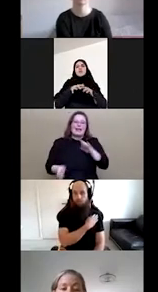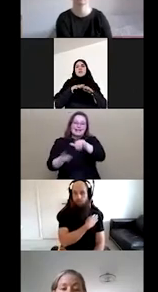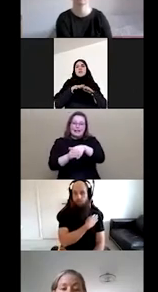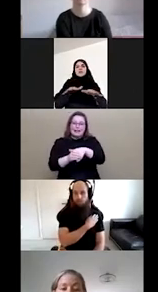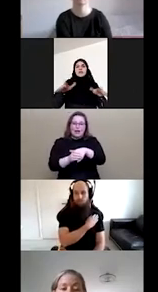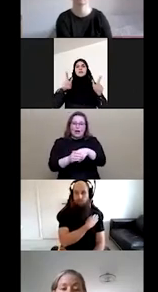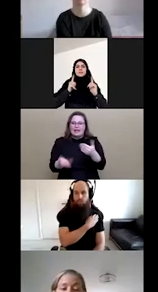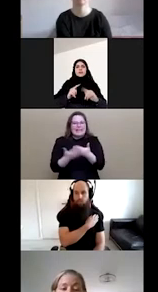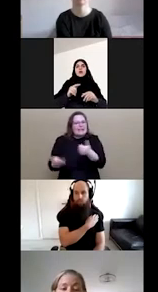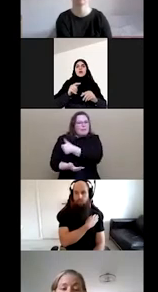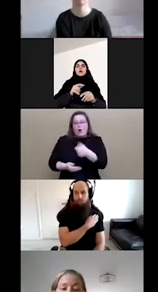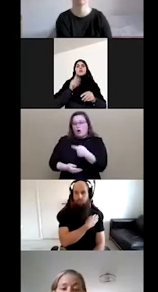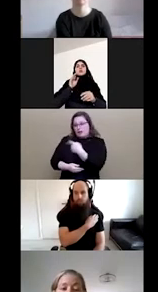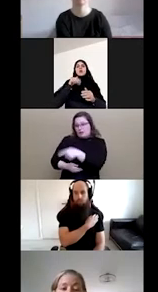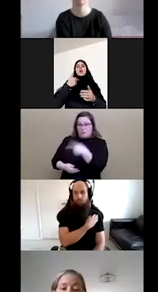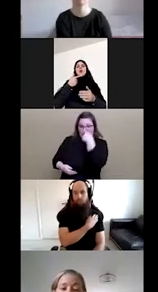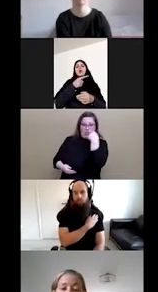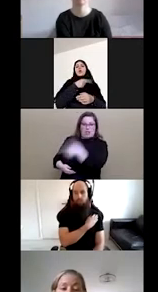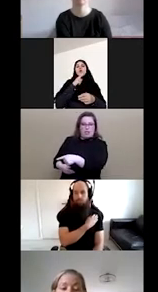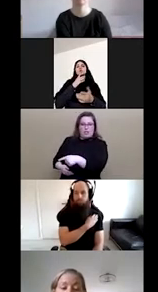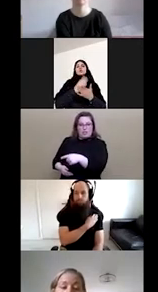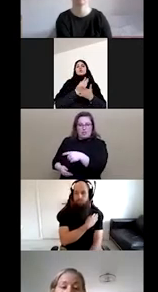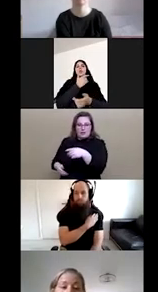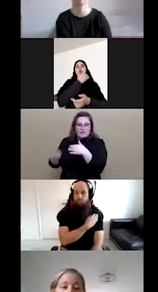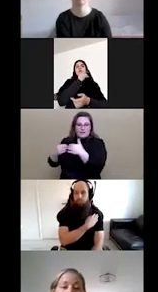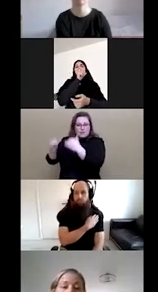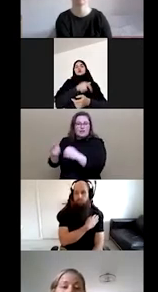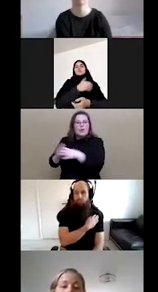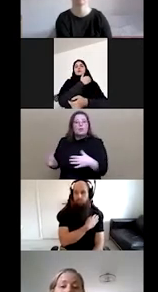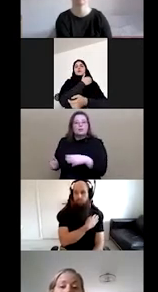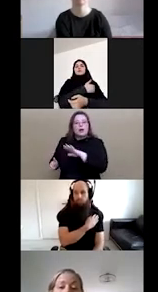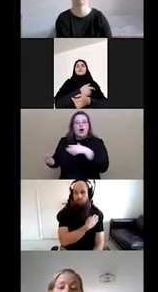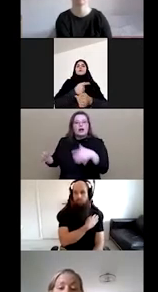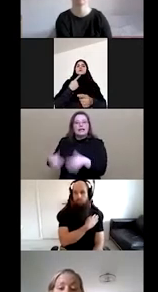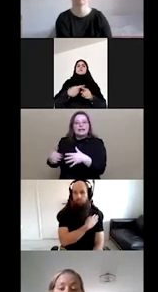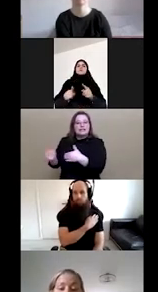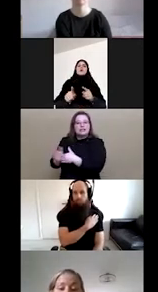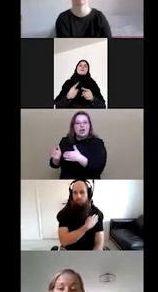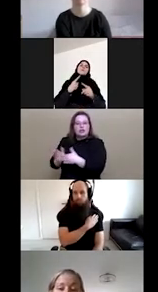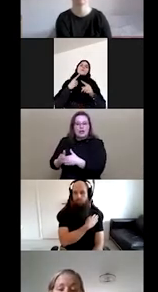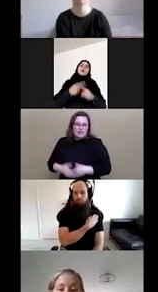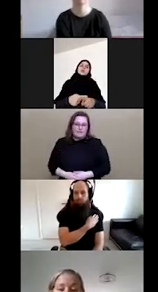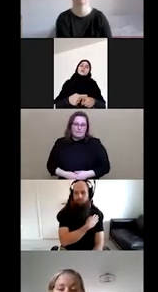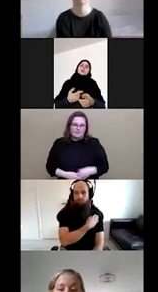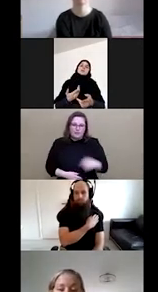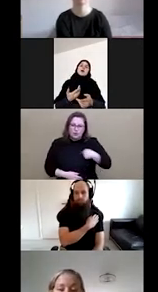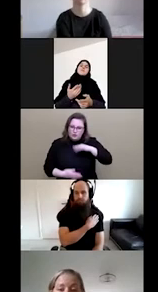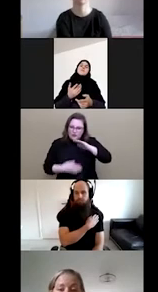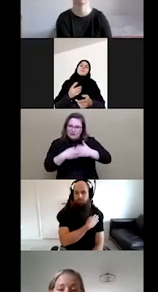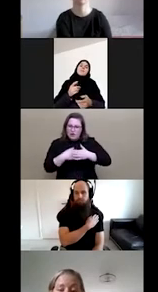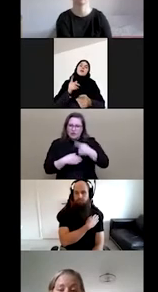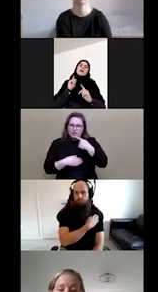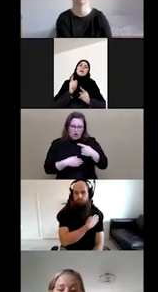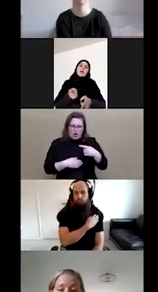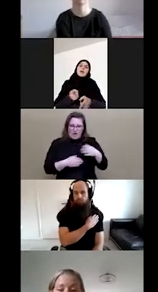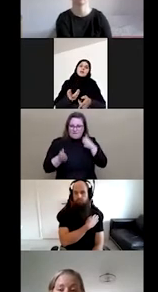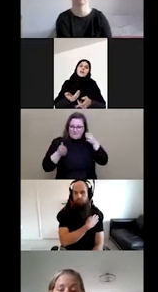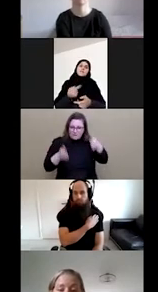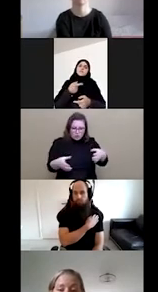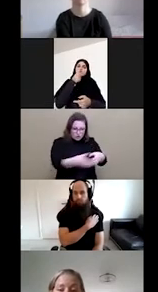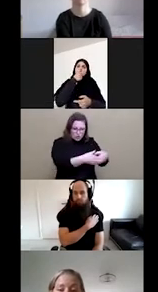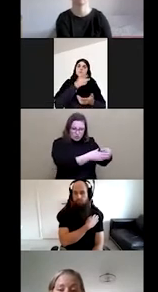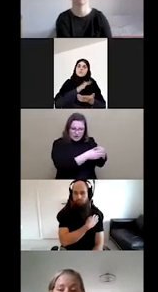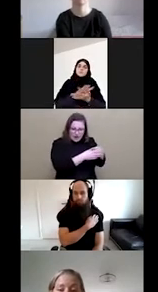I have to say before I continue, that we discussed in the focus groups with persons with disabilities. Not everyone will want